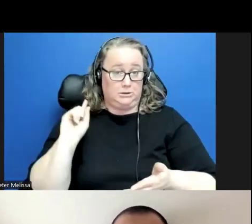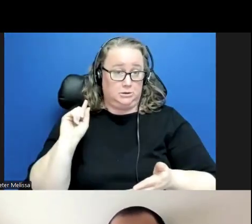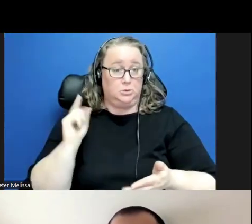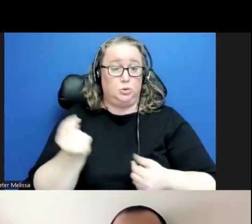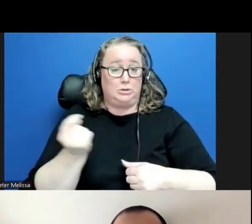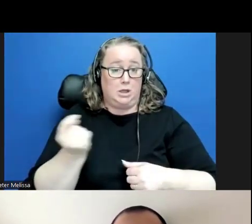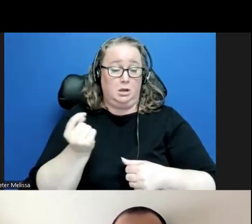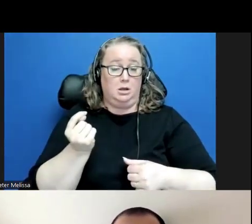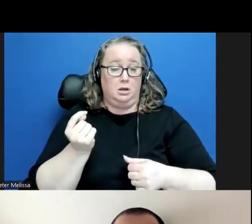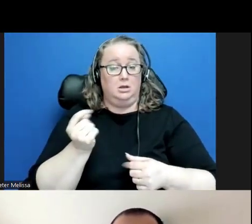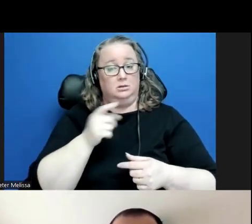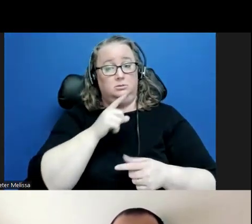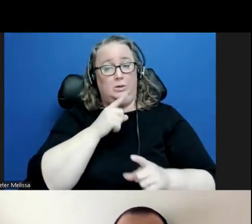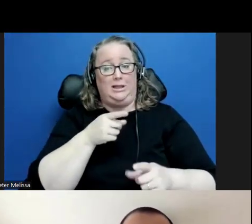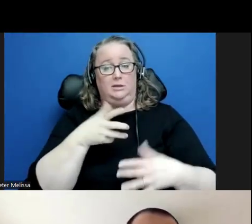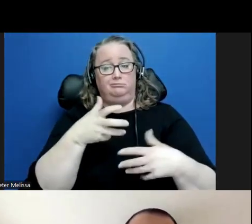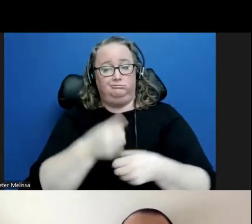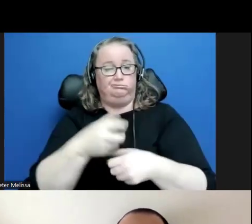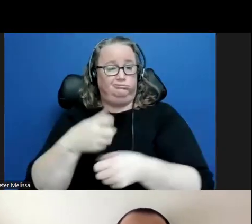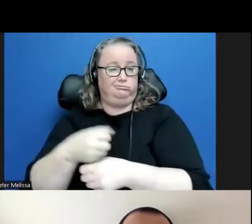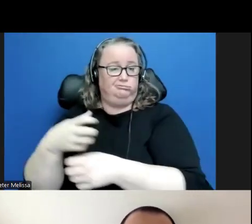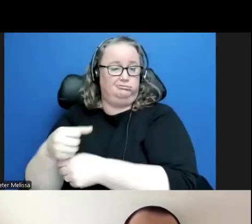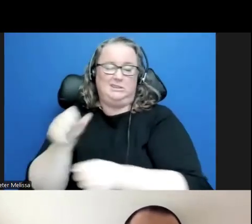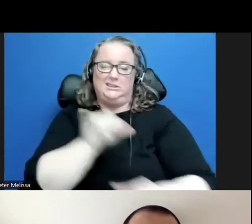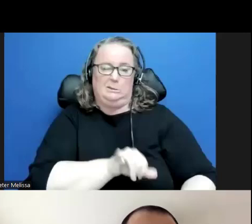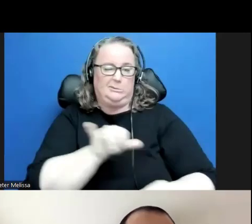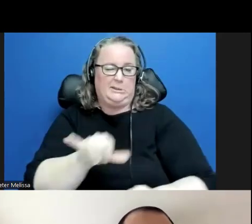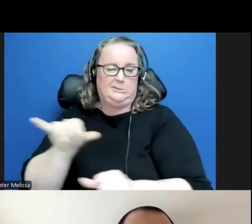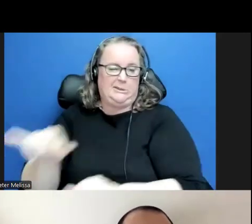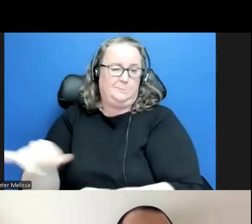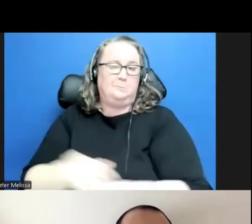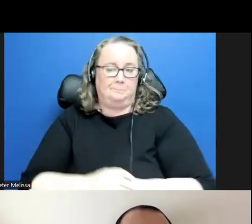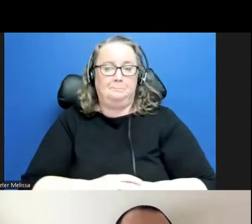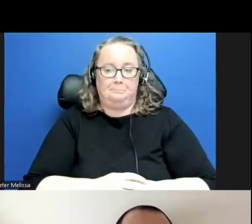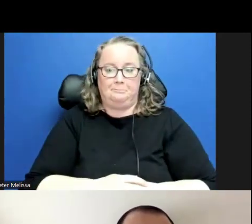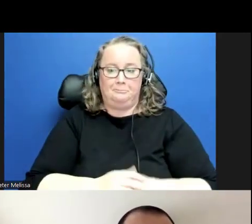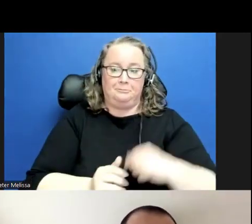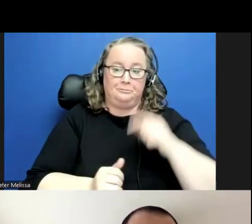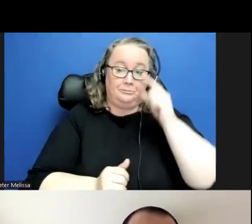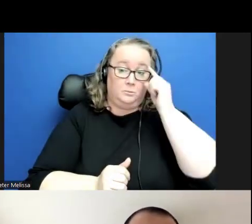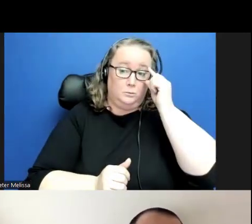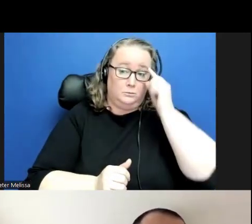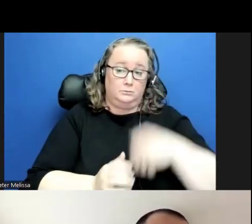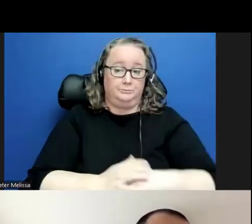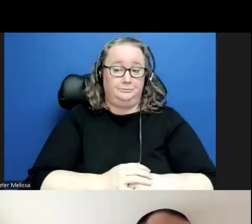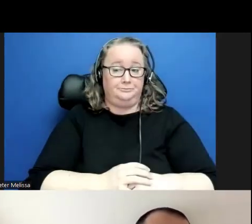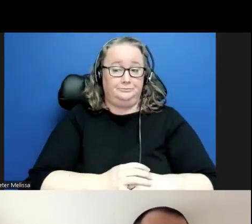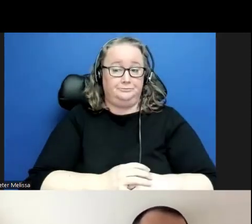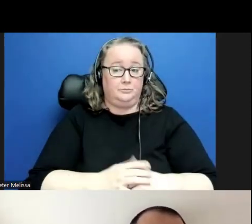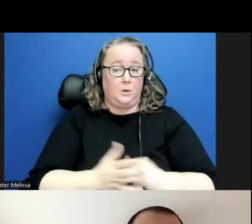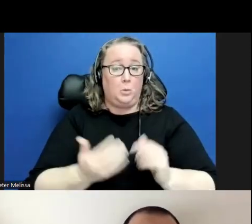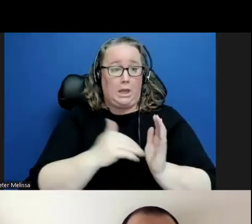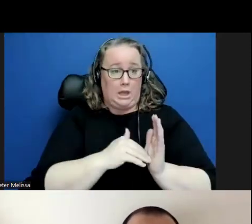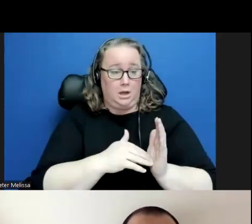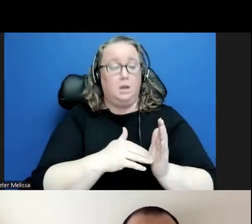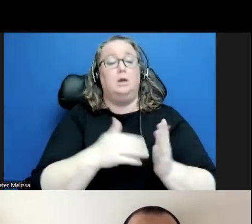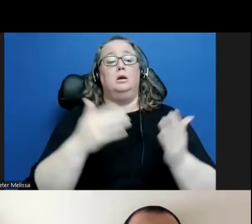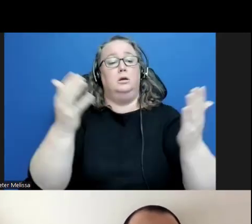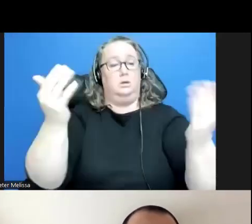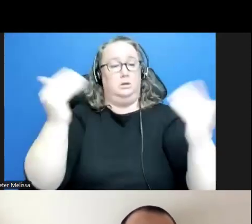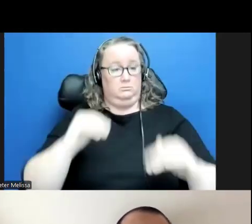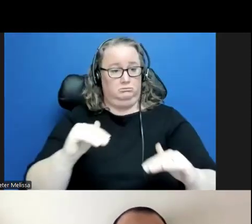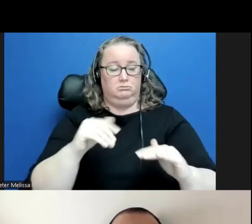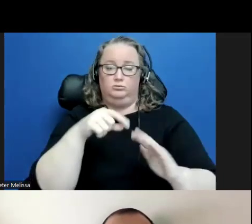Tuesday, the overview, these will be similar to what we discussed last time. Then we'll move on to a more in-depth